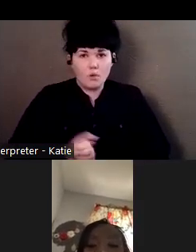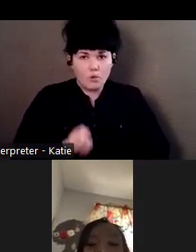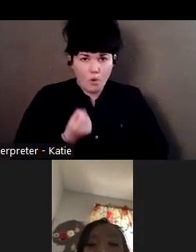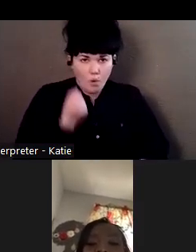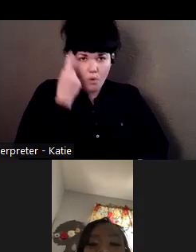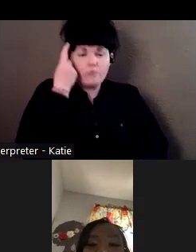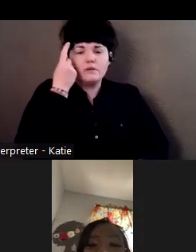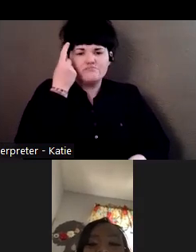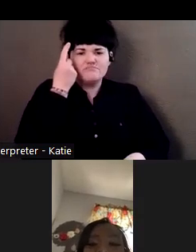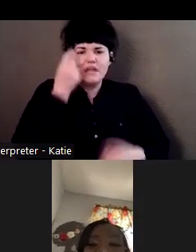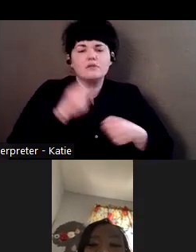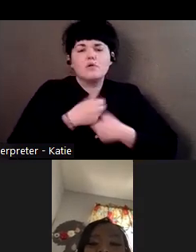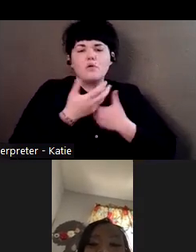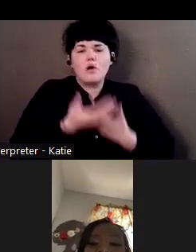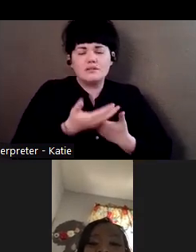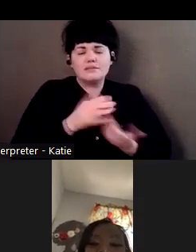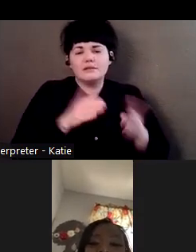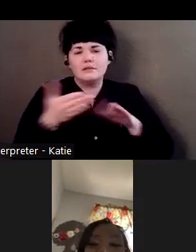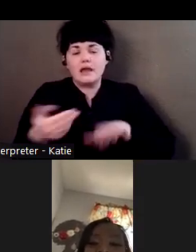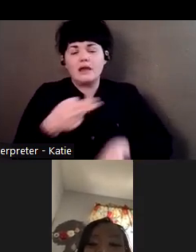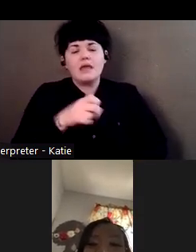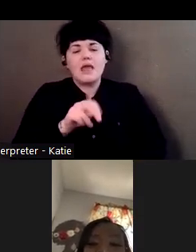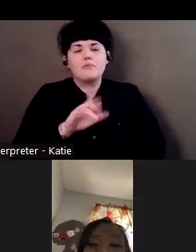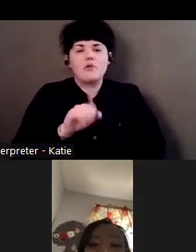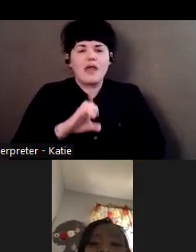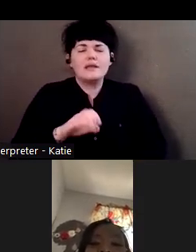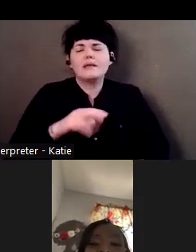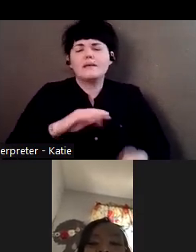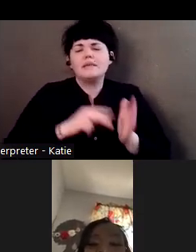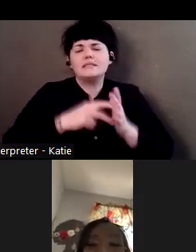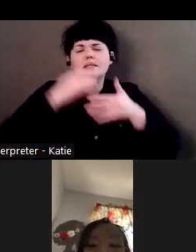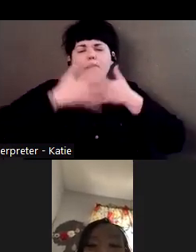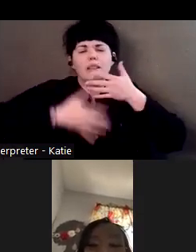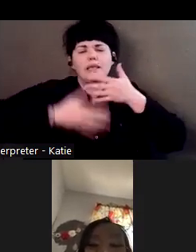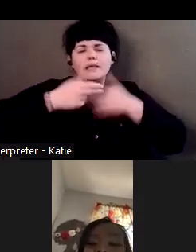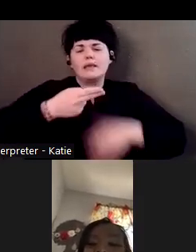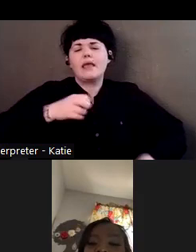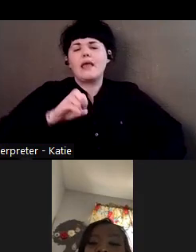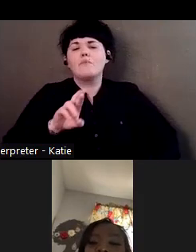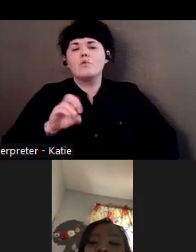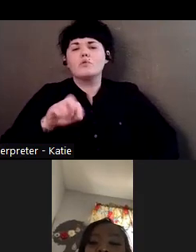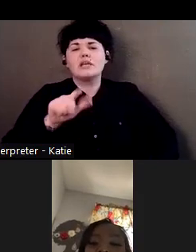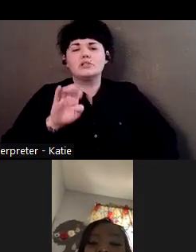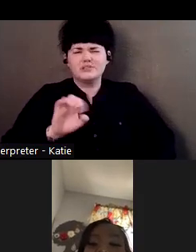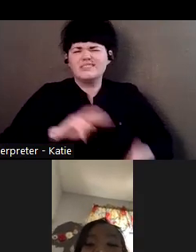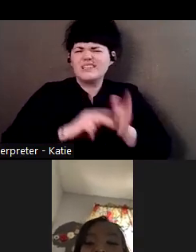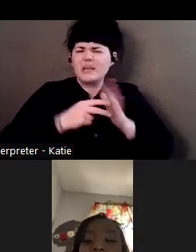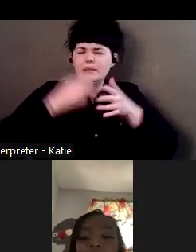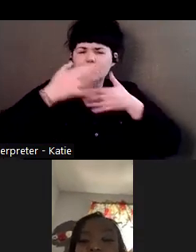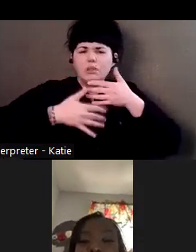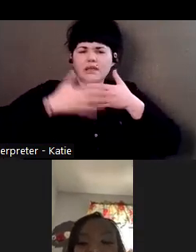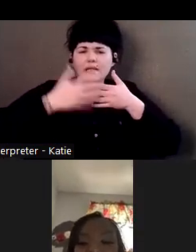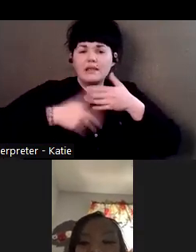A hemorrhagic stroke is basically a bleeding stroke. Hemorrhage means bleeding, and that occurs in about 30% of strokes. The